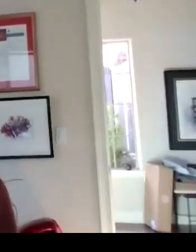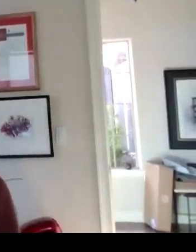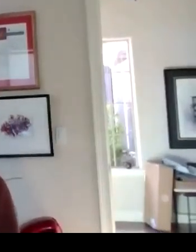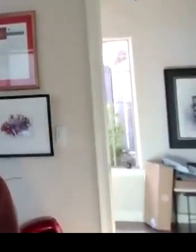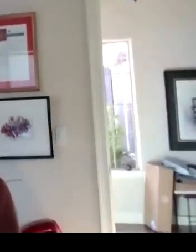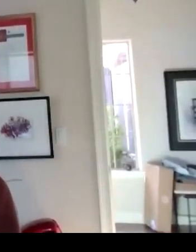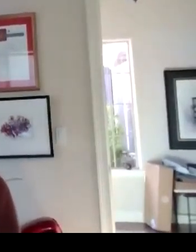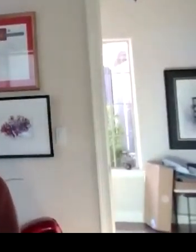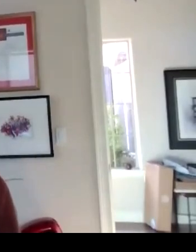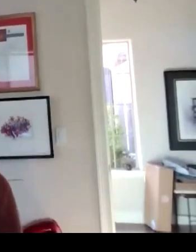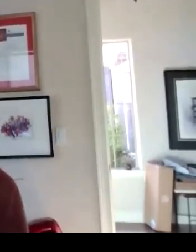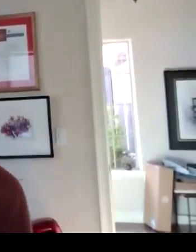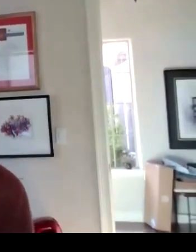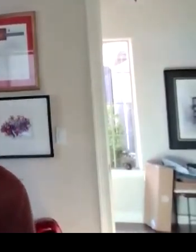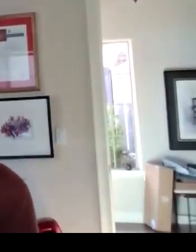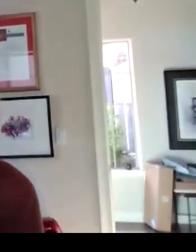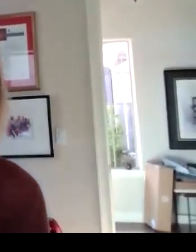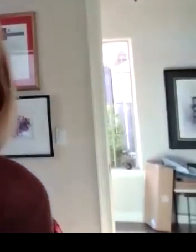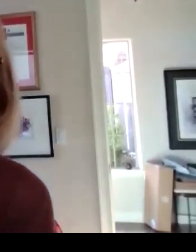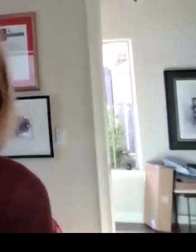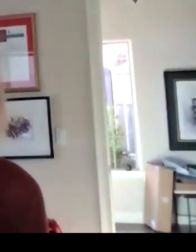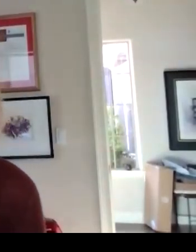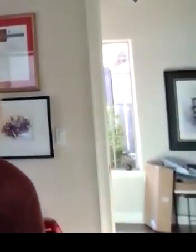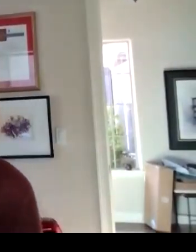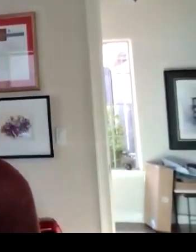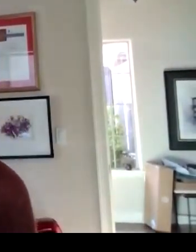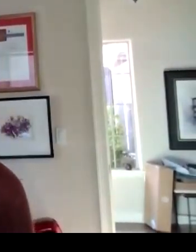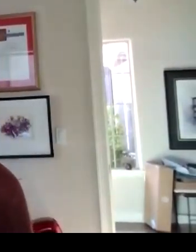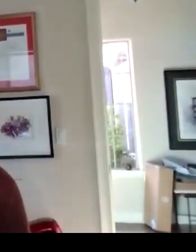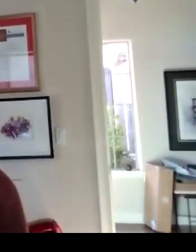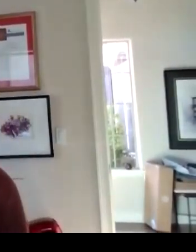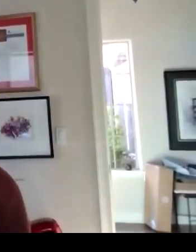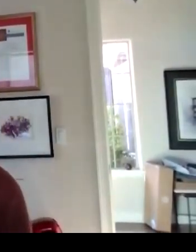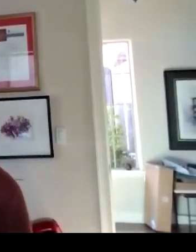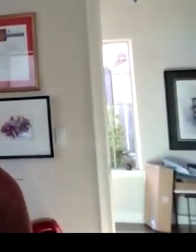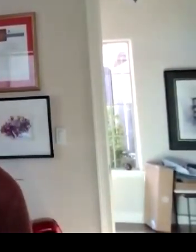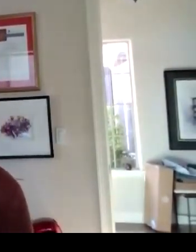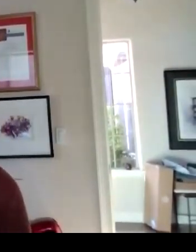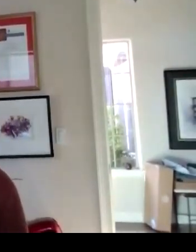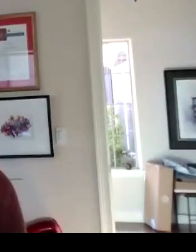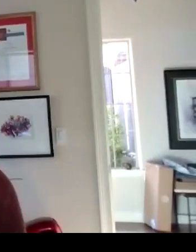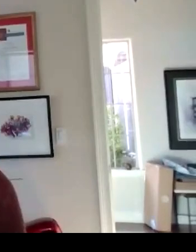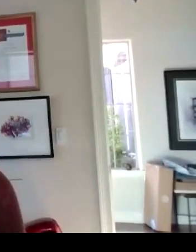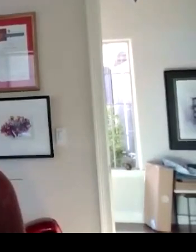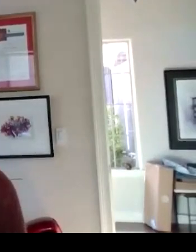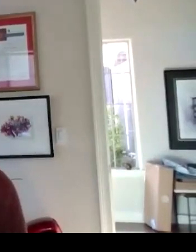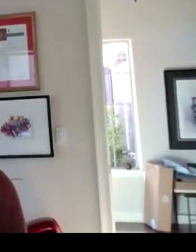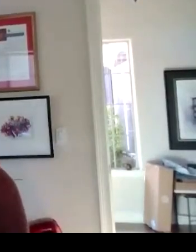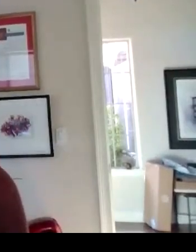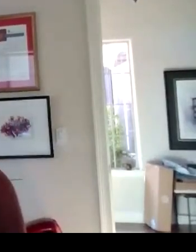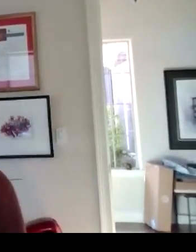Doors system. There are so many acronyms. It took me a while to decipher the title of this.